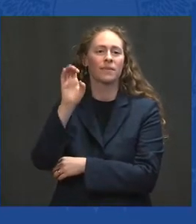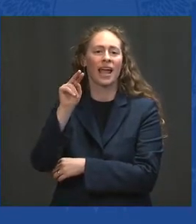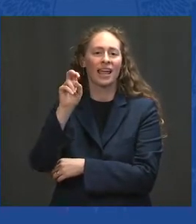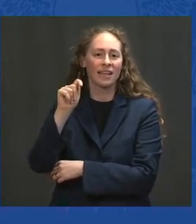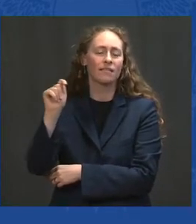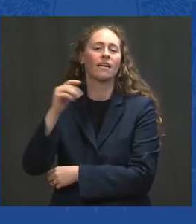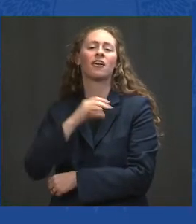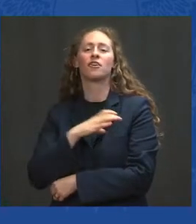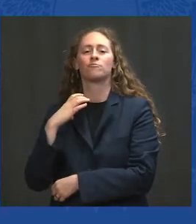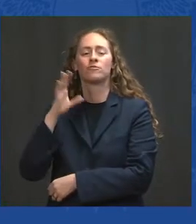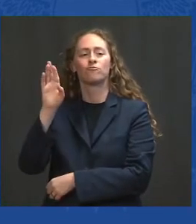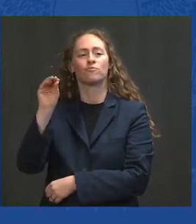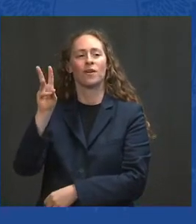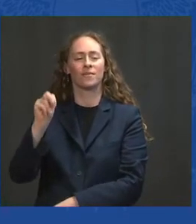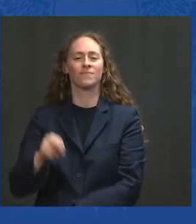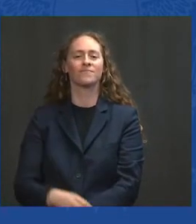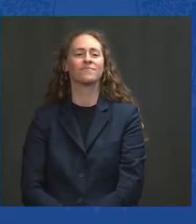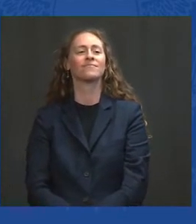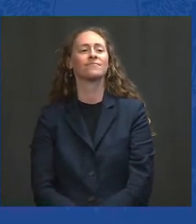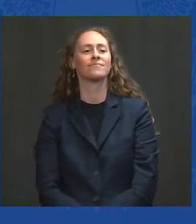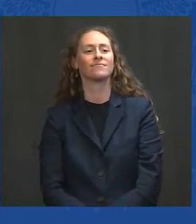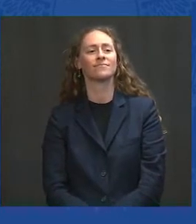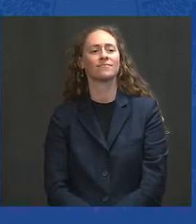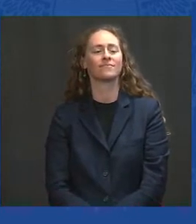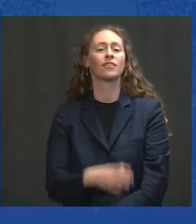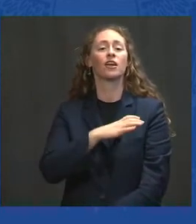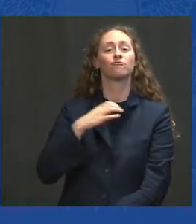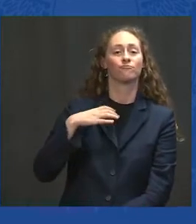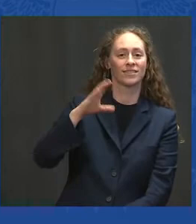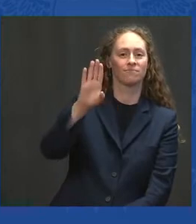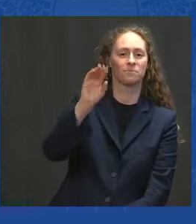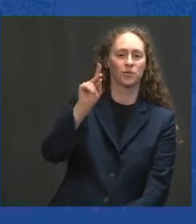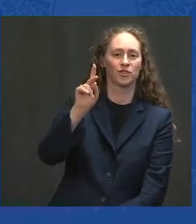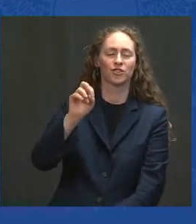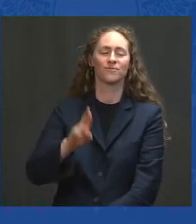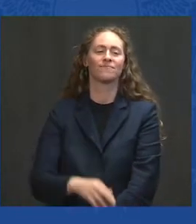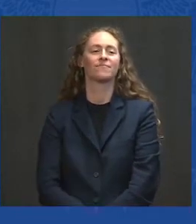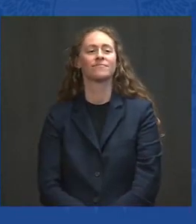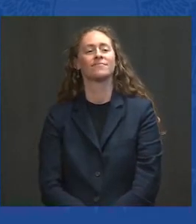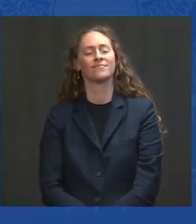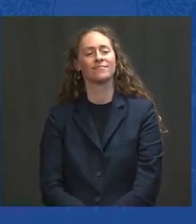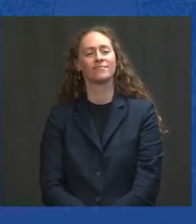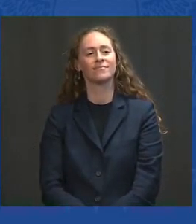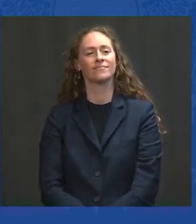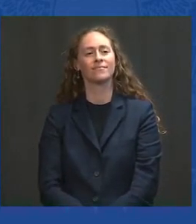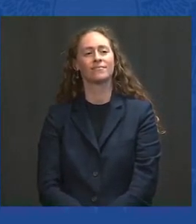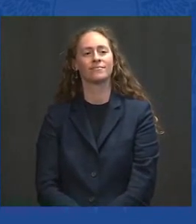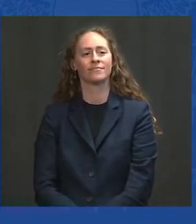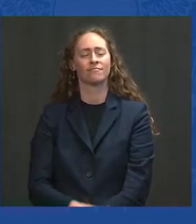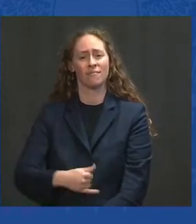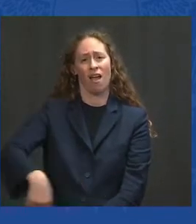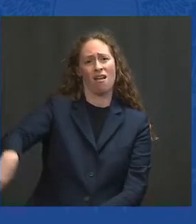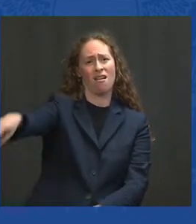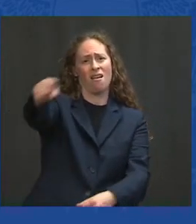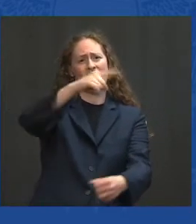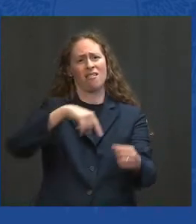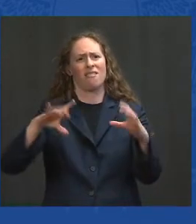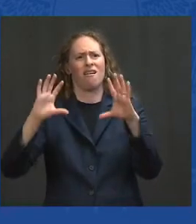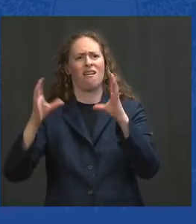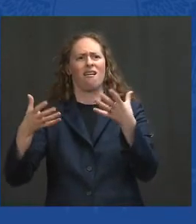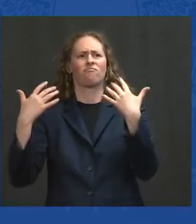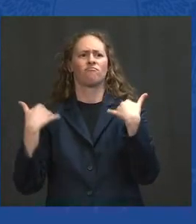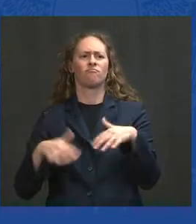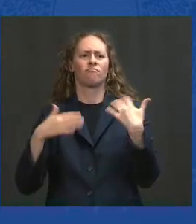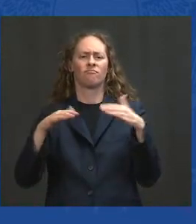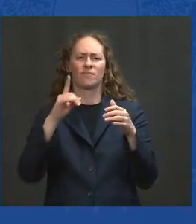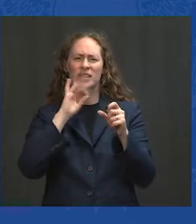our Republican friends, all who voted against this, but they'll tout the success as it helps working families in their